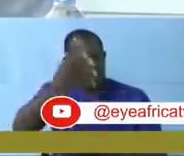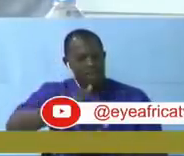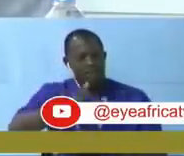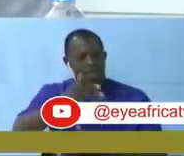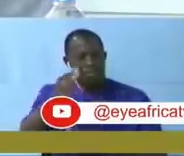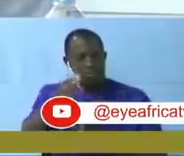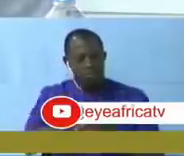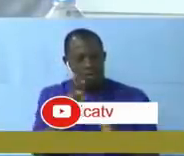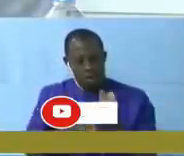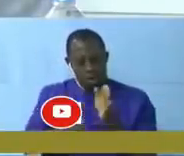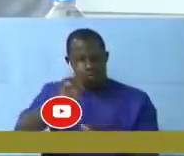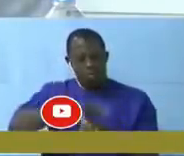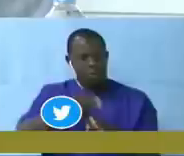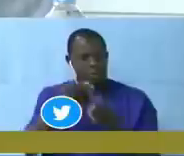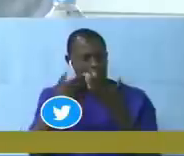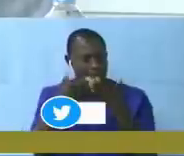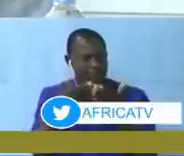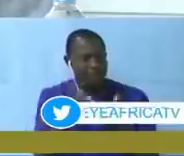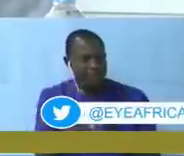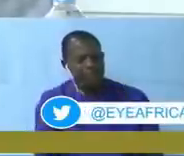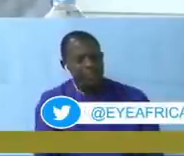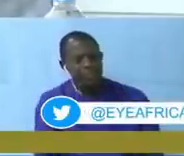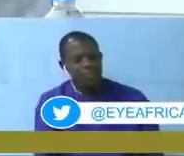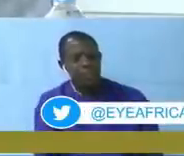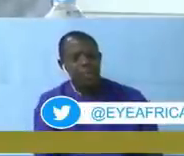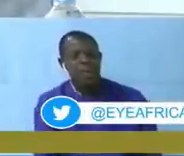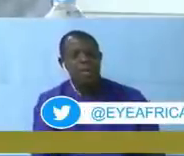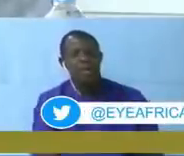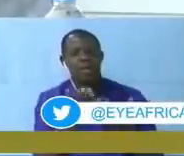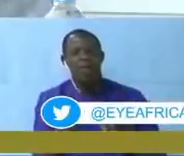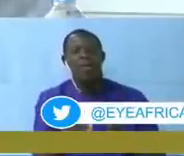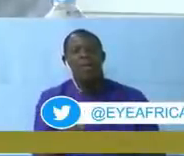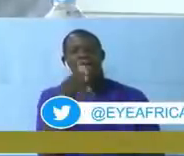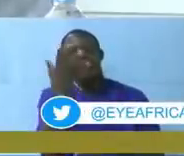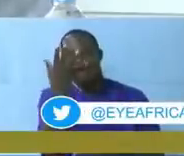page 15, the fifth paragraph,